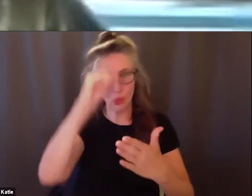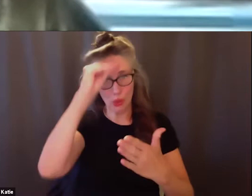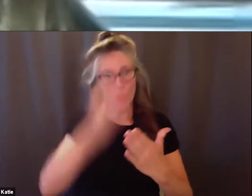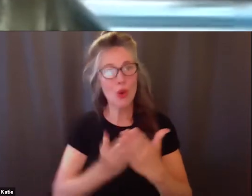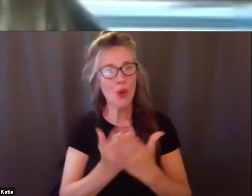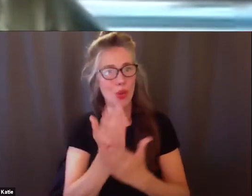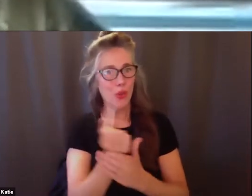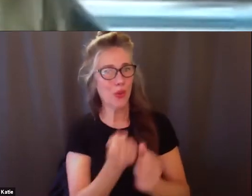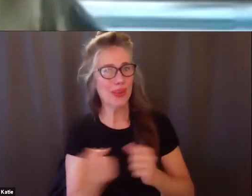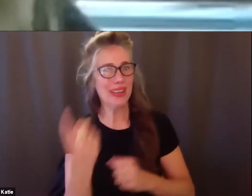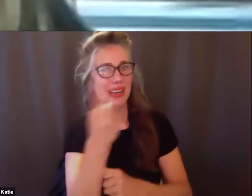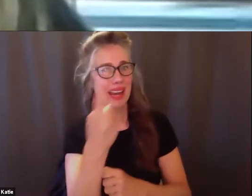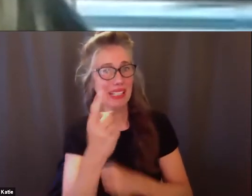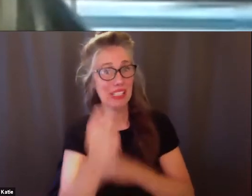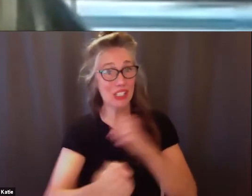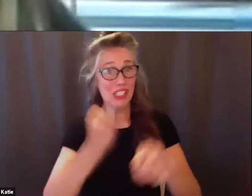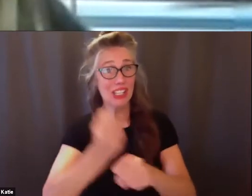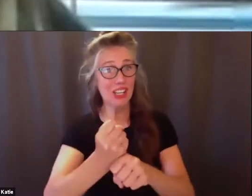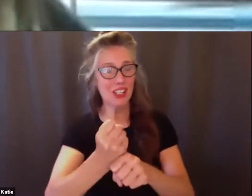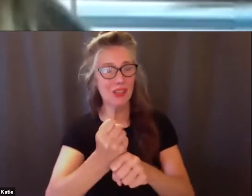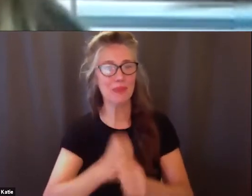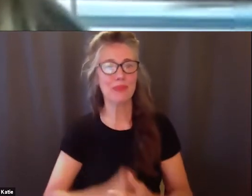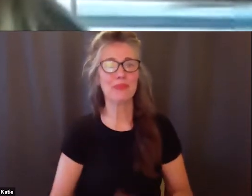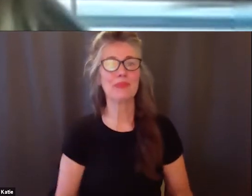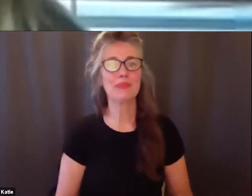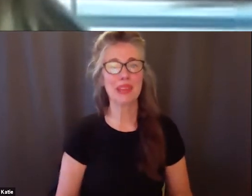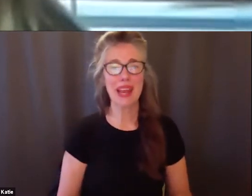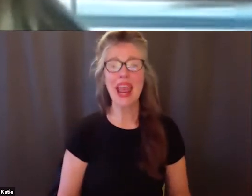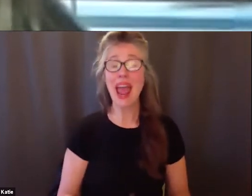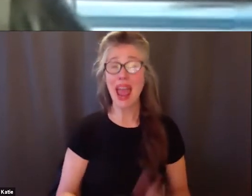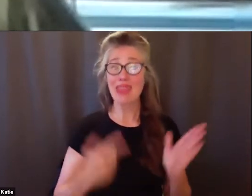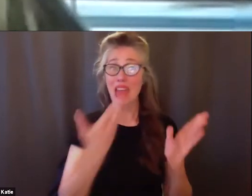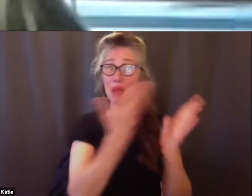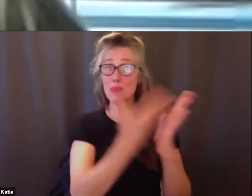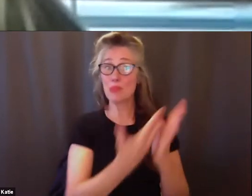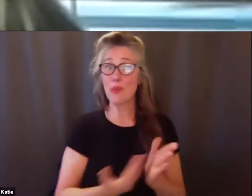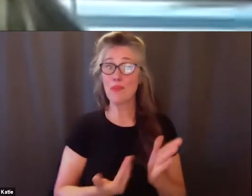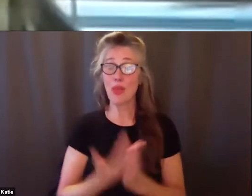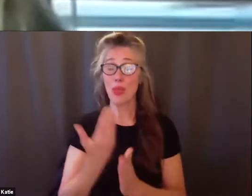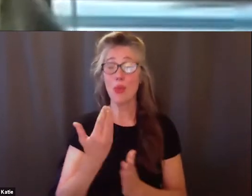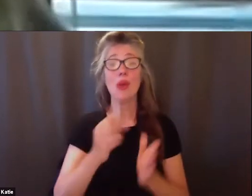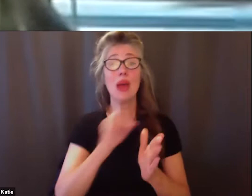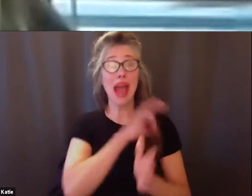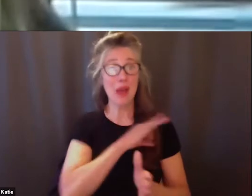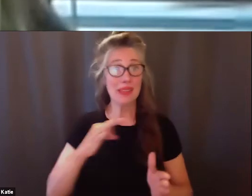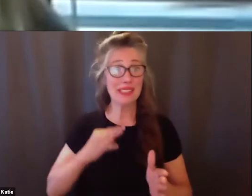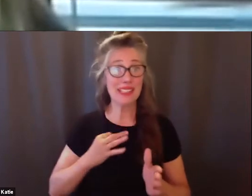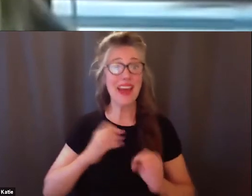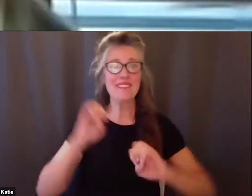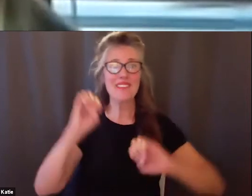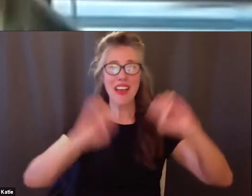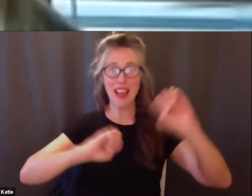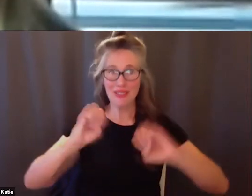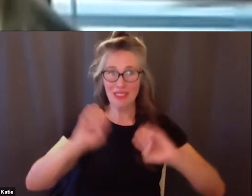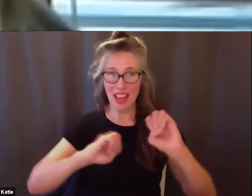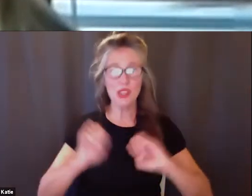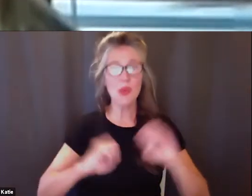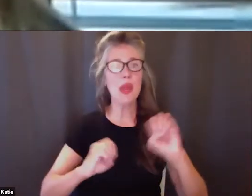year. And that's borne out by the evaluations of our staff members. So next slide, please.